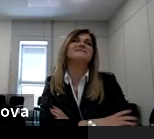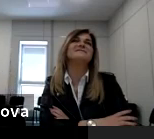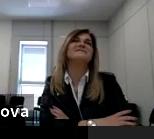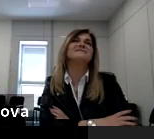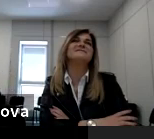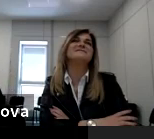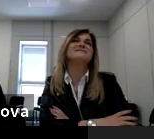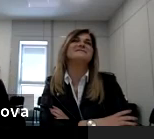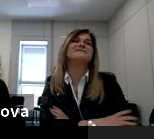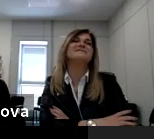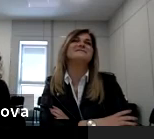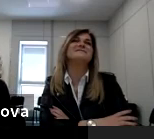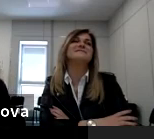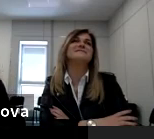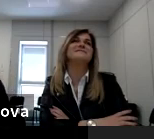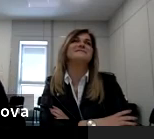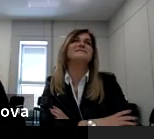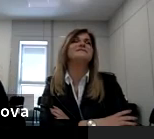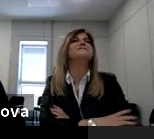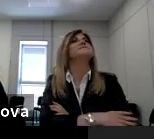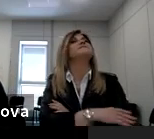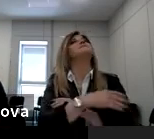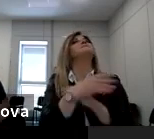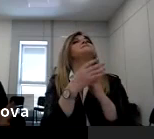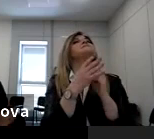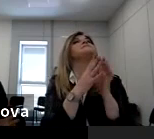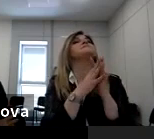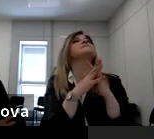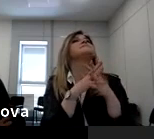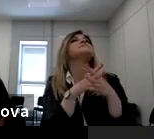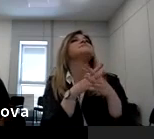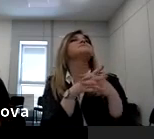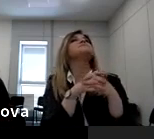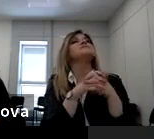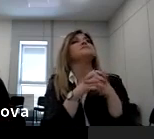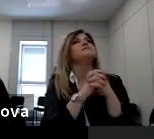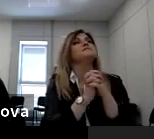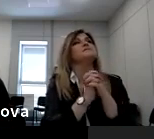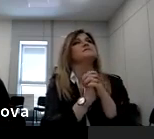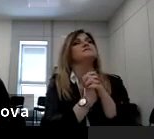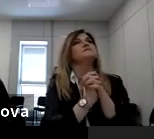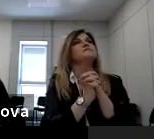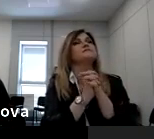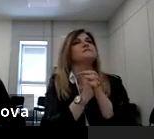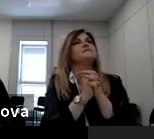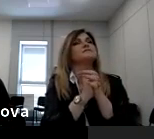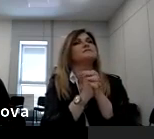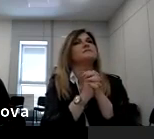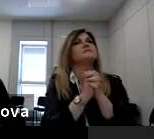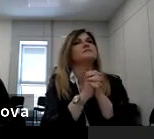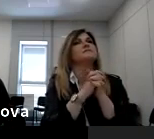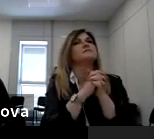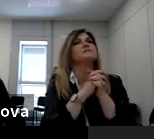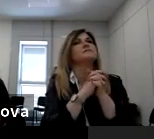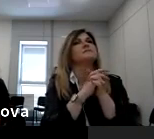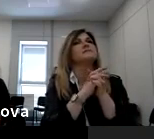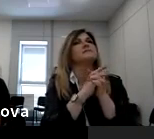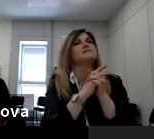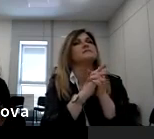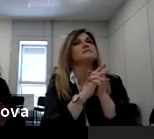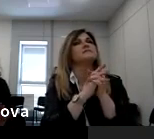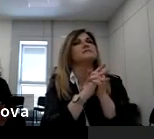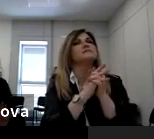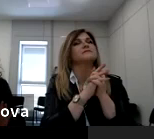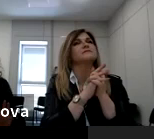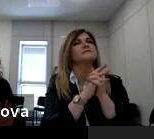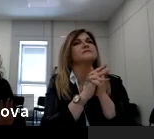10 per 30, is asymmetrical, and it allows us